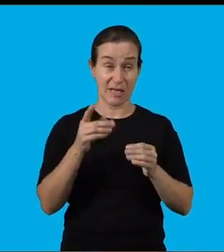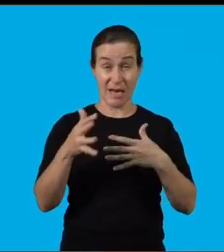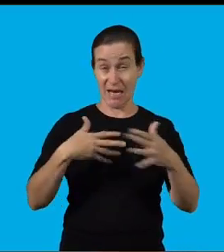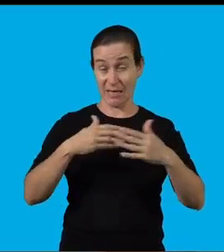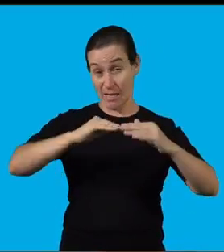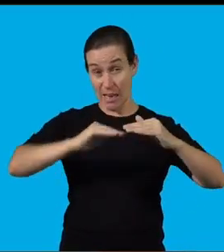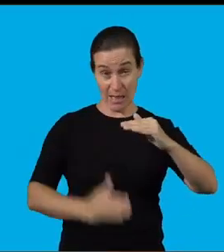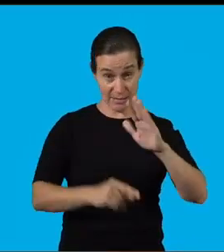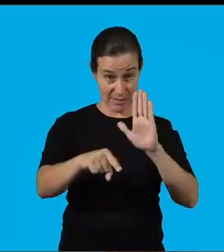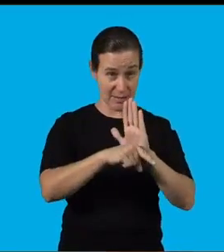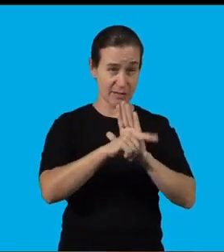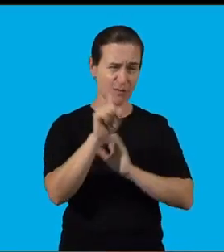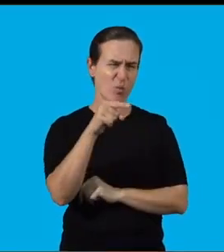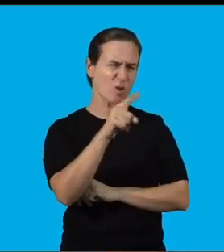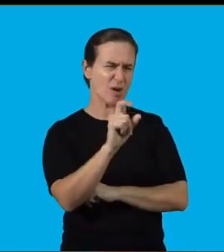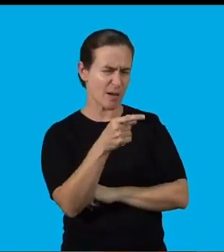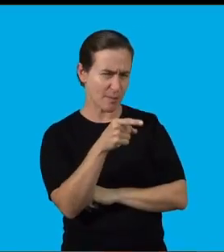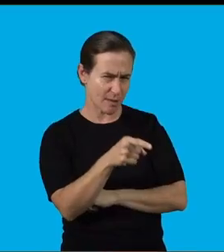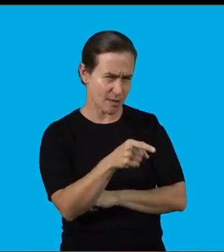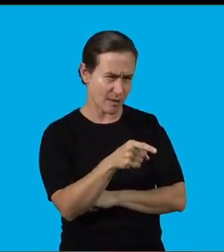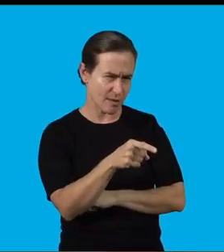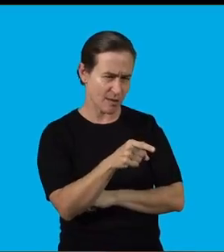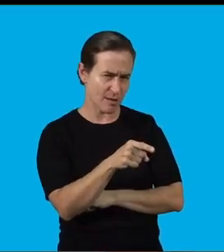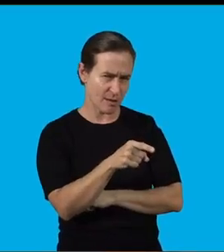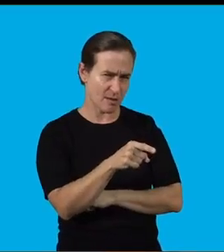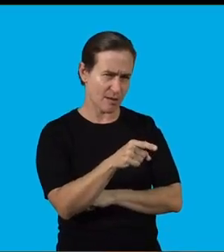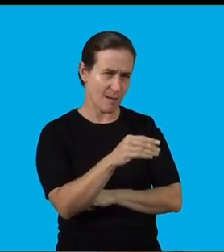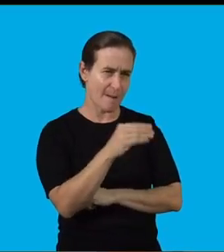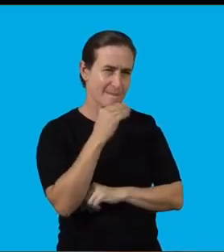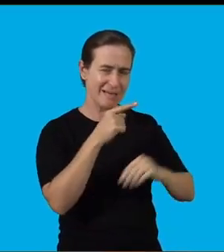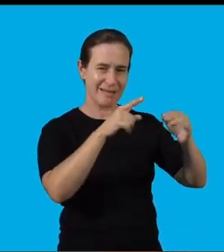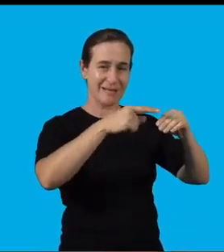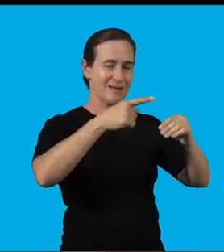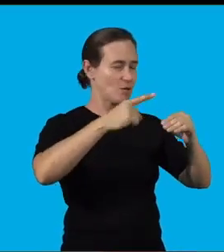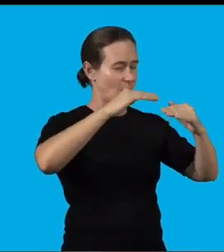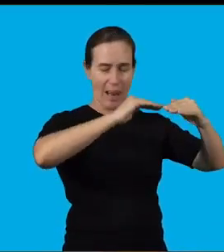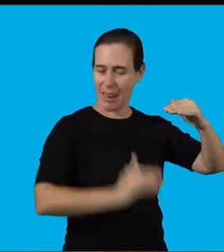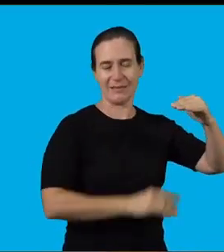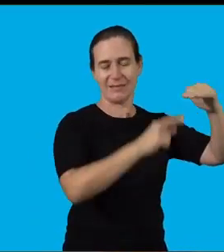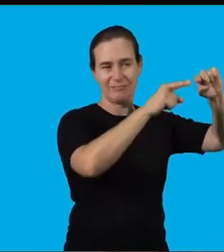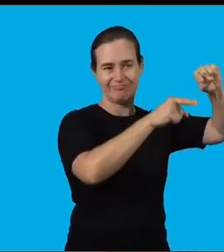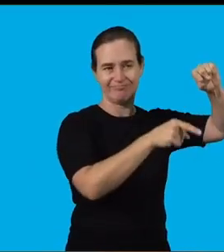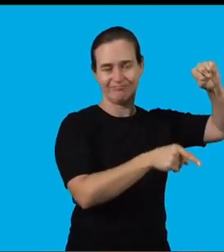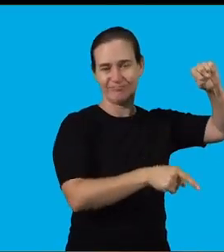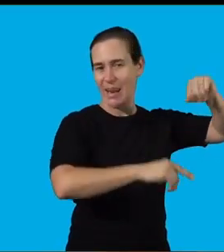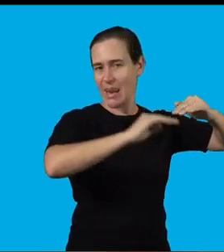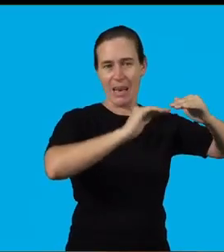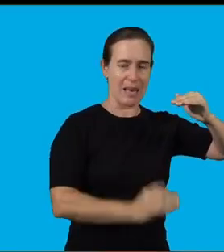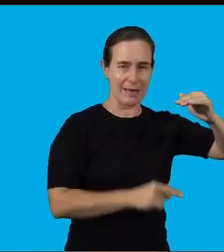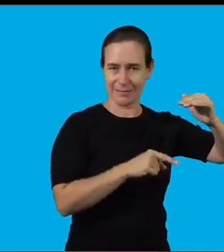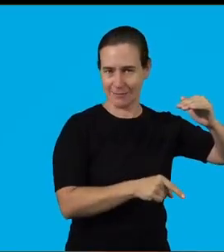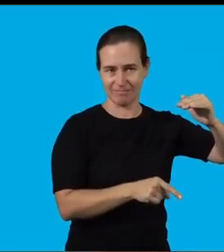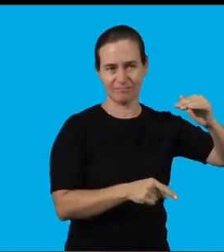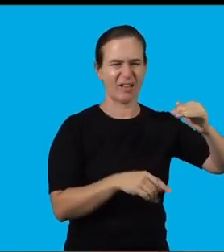-1, okay, and let's see what's happening here. Can you see the graph is actually decreasing? The graph is going down. In other words, say, let's just